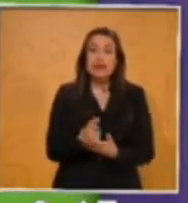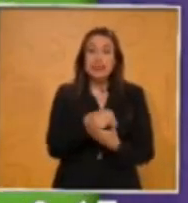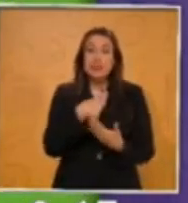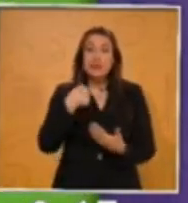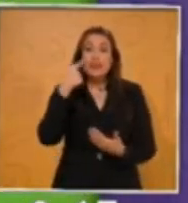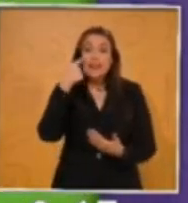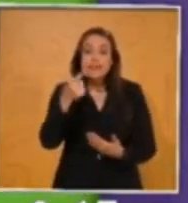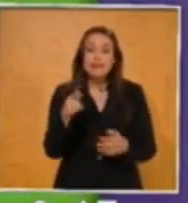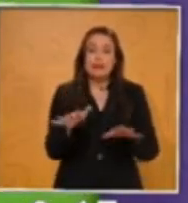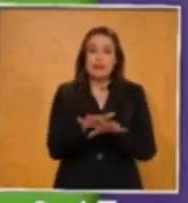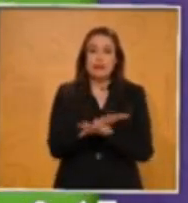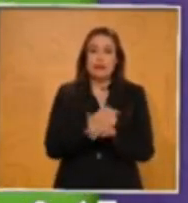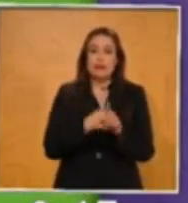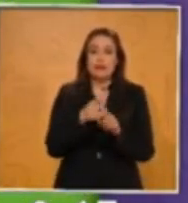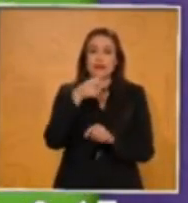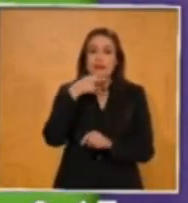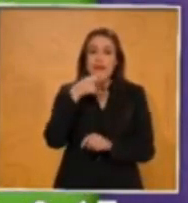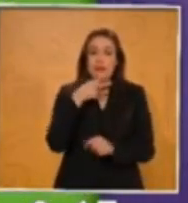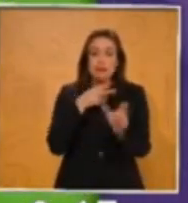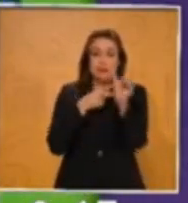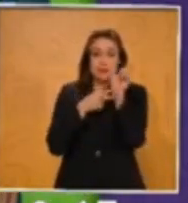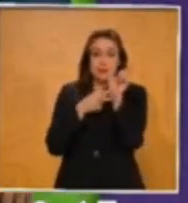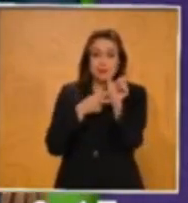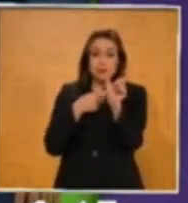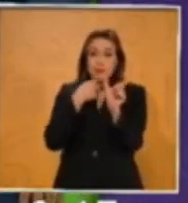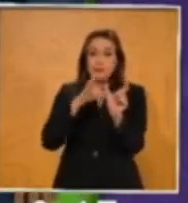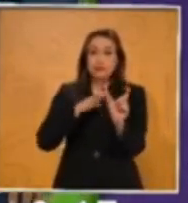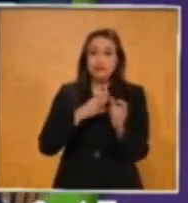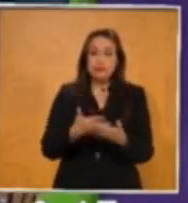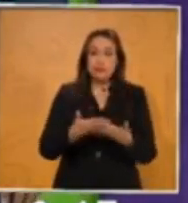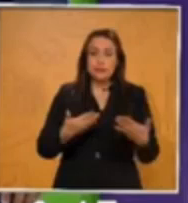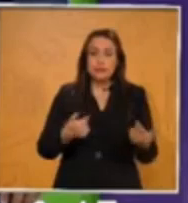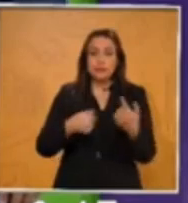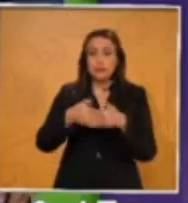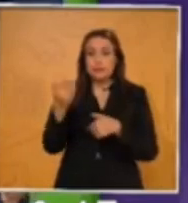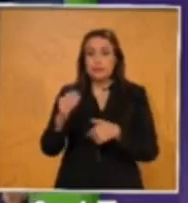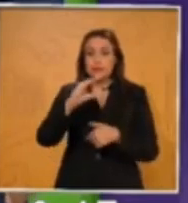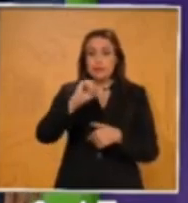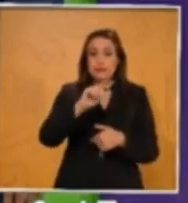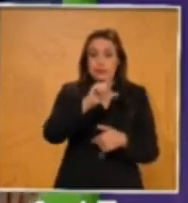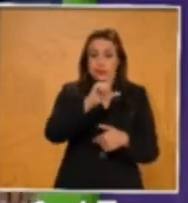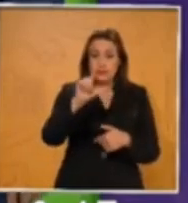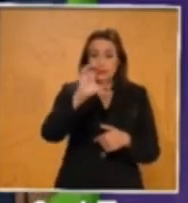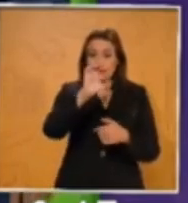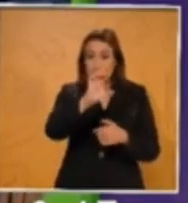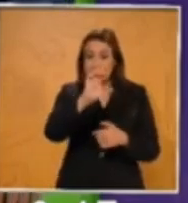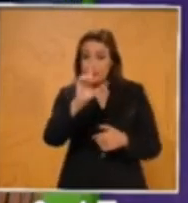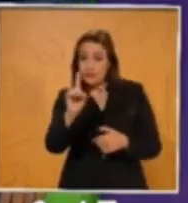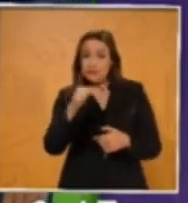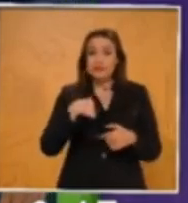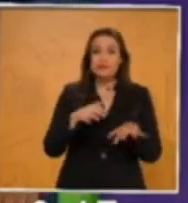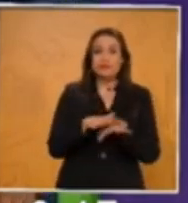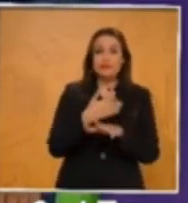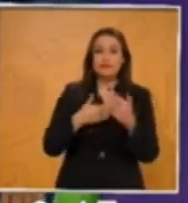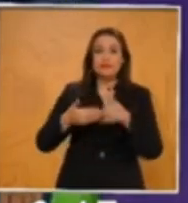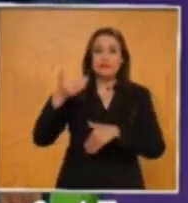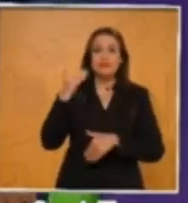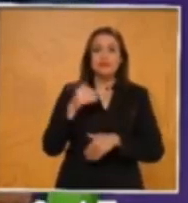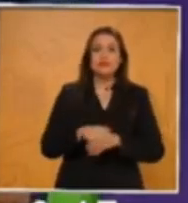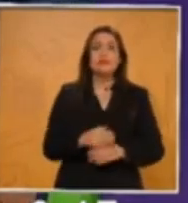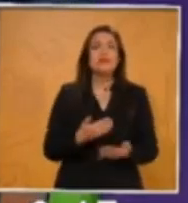we have the action that is called, and then we have the ed in past, called. Let's